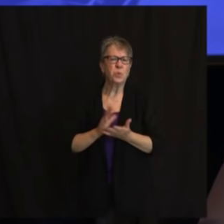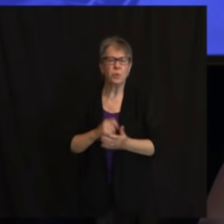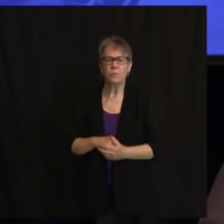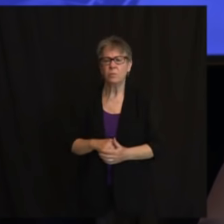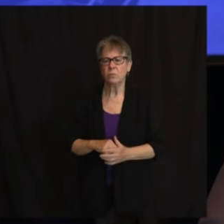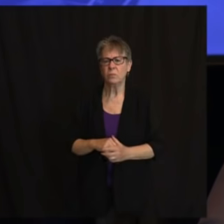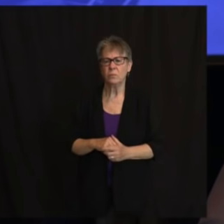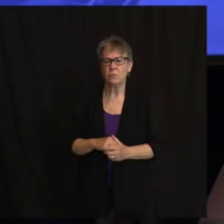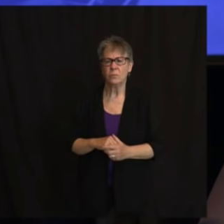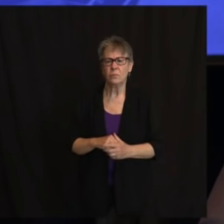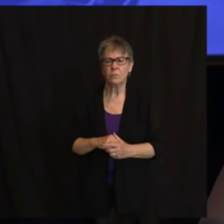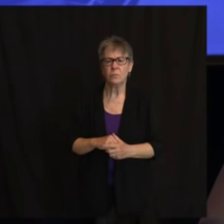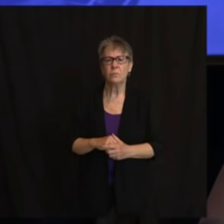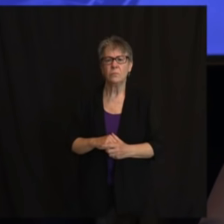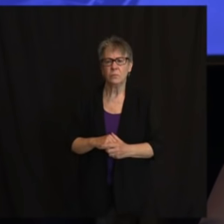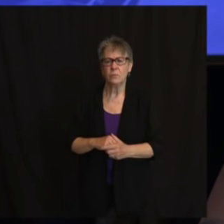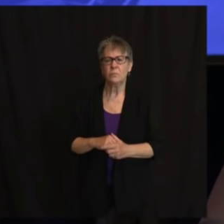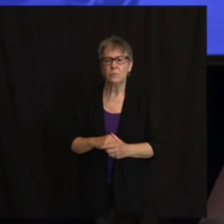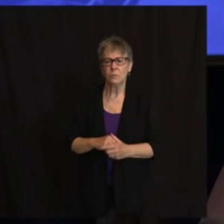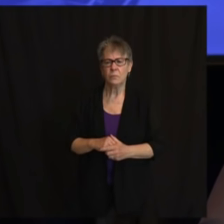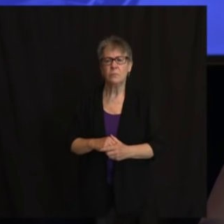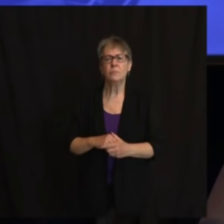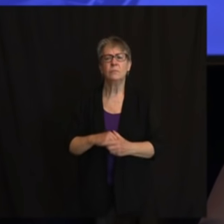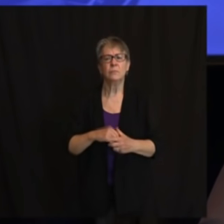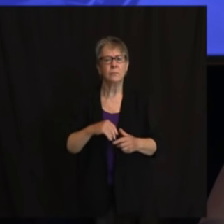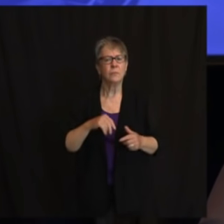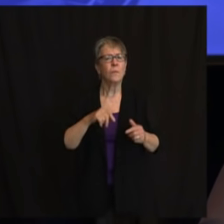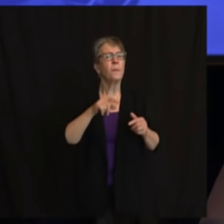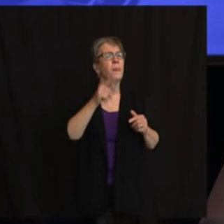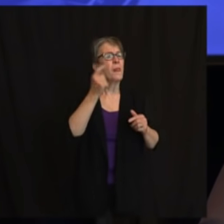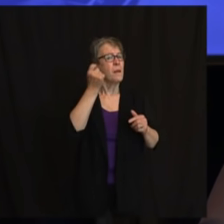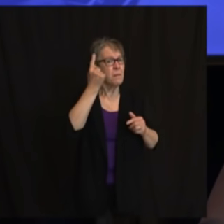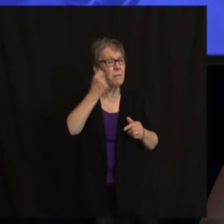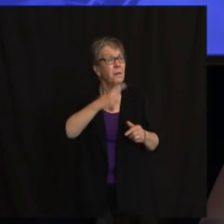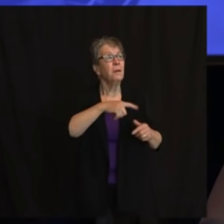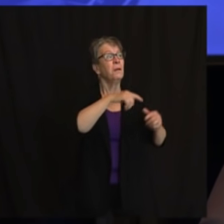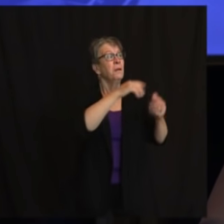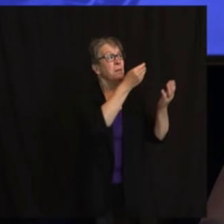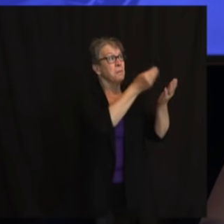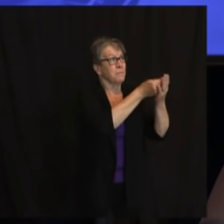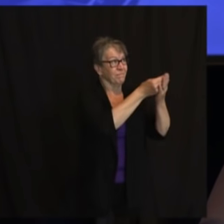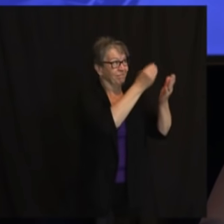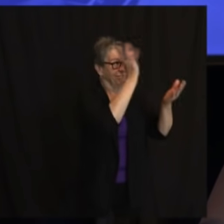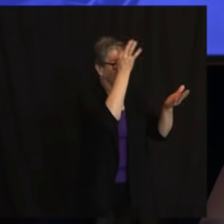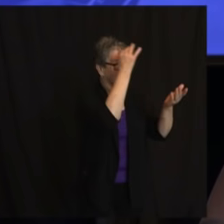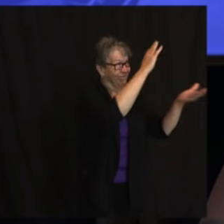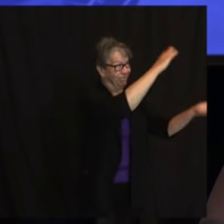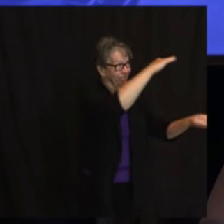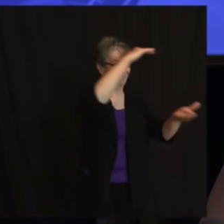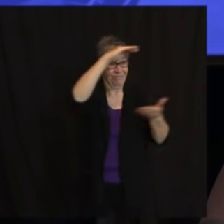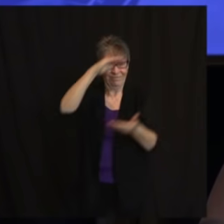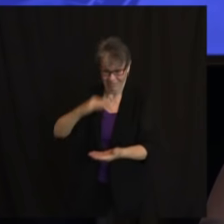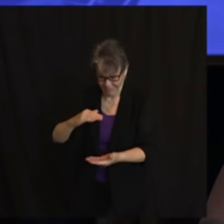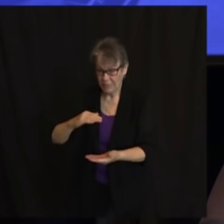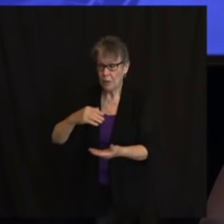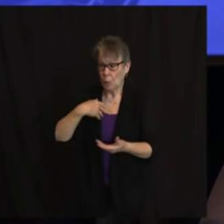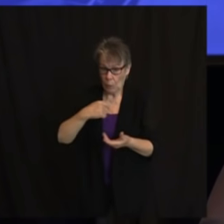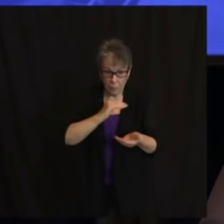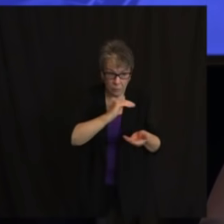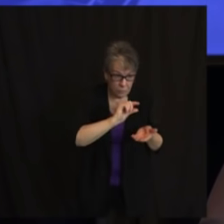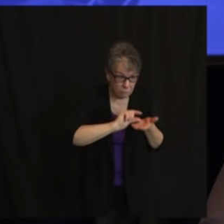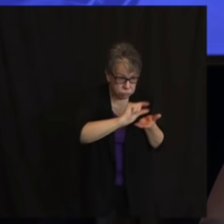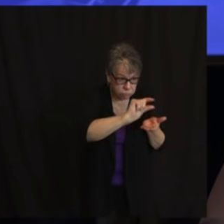to best benefit their students. Finally, I would like to express my gratitude to Governor Murphy, as always, for his